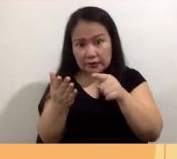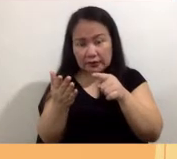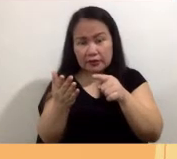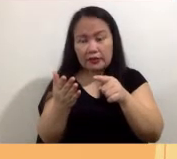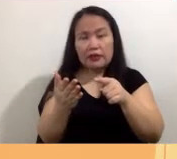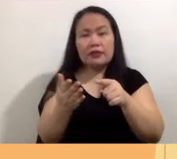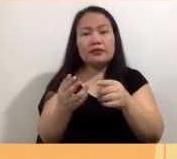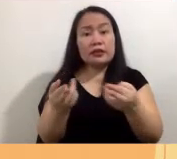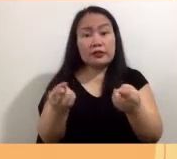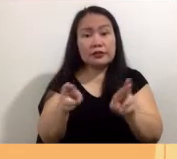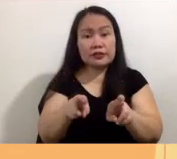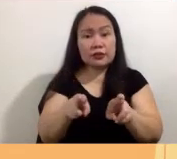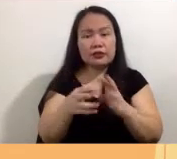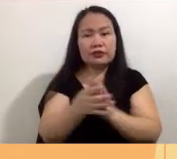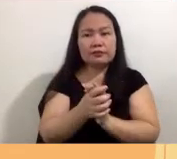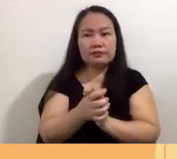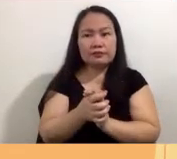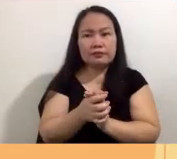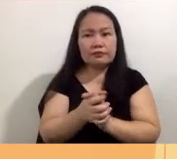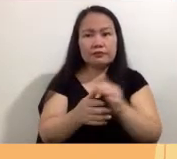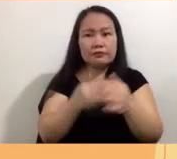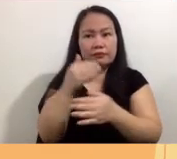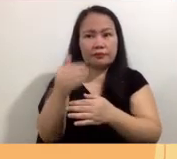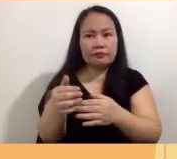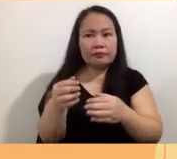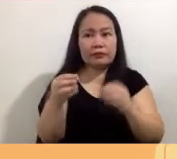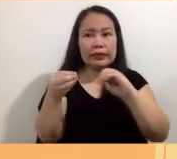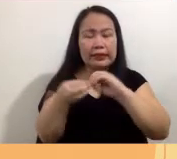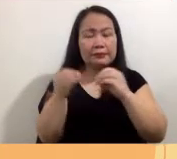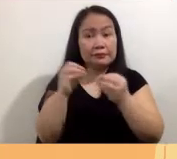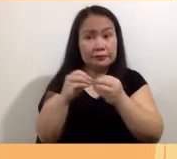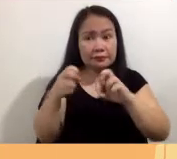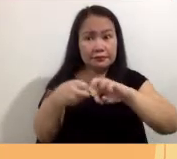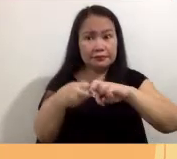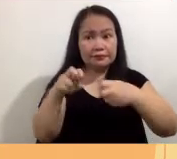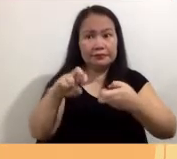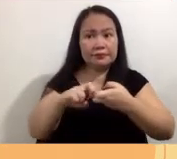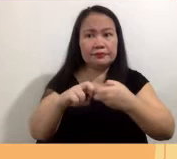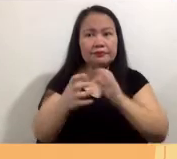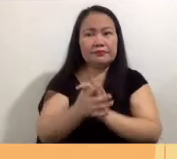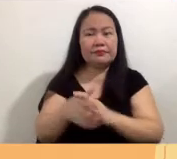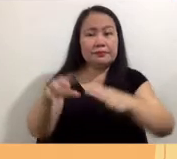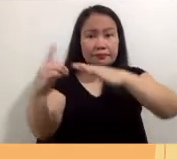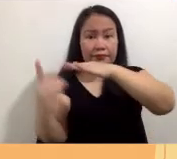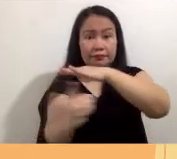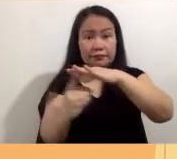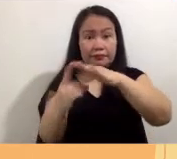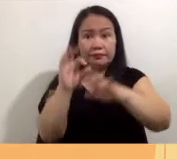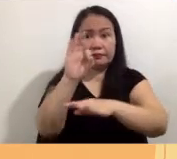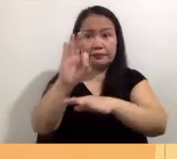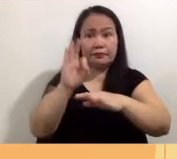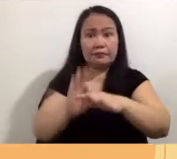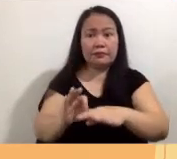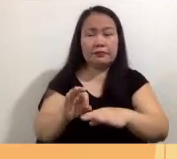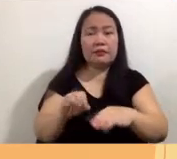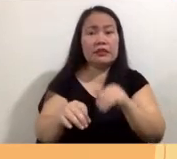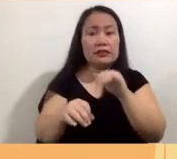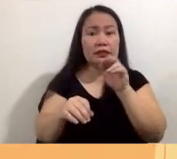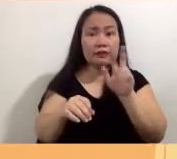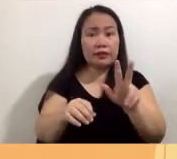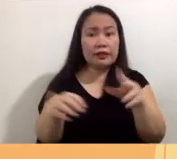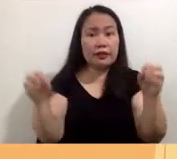result. Next, let's have the number problem. The denominator of a fraction is 3 more than